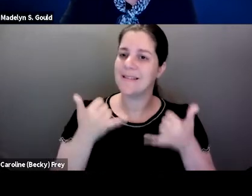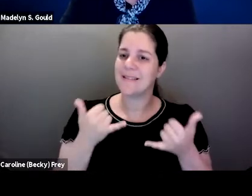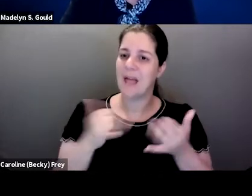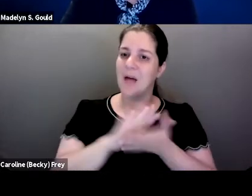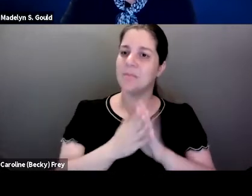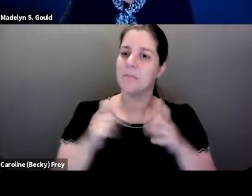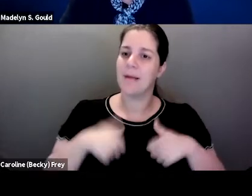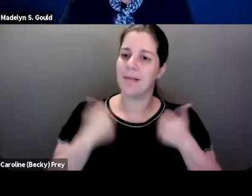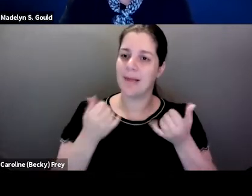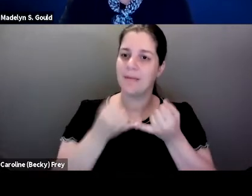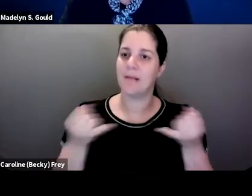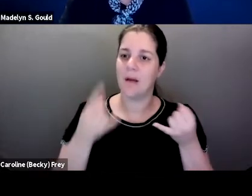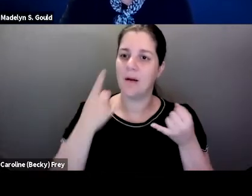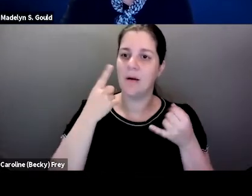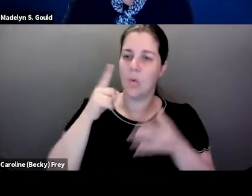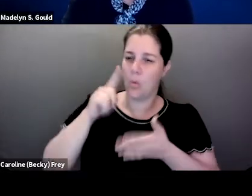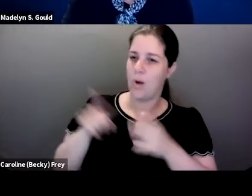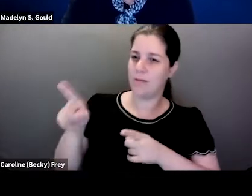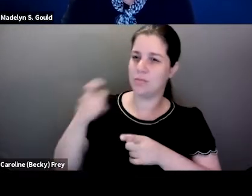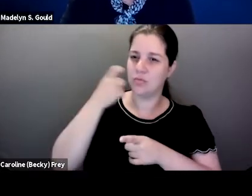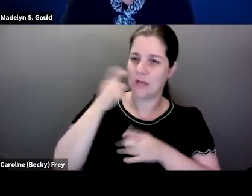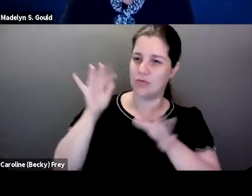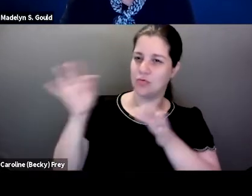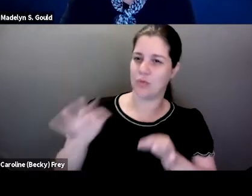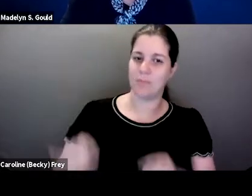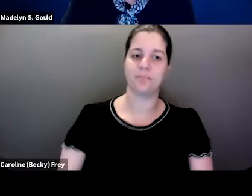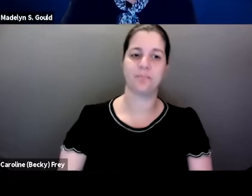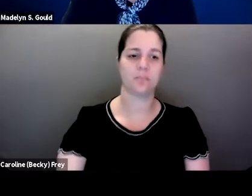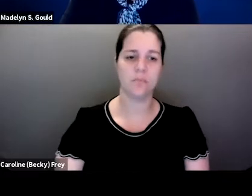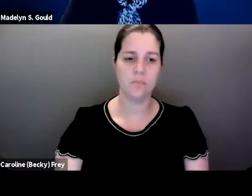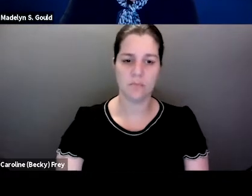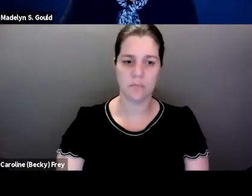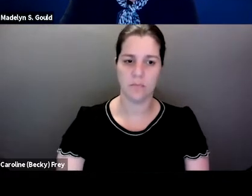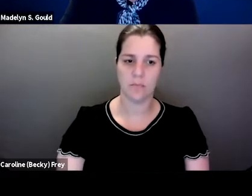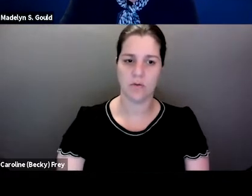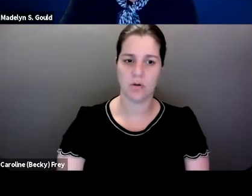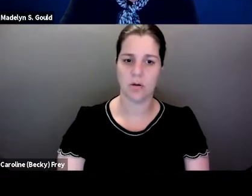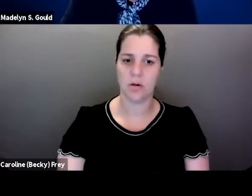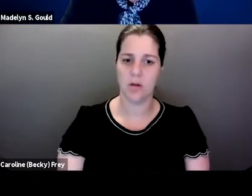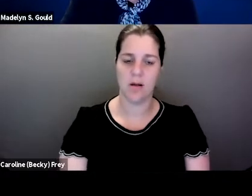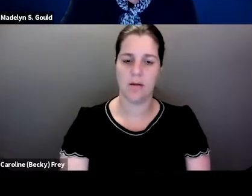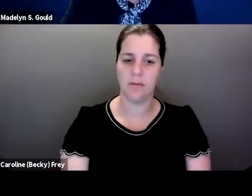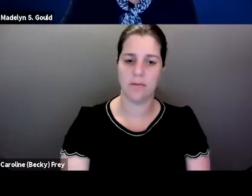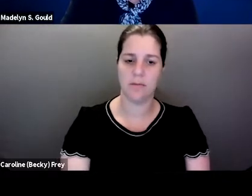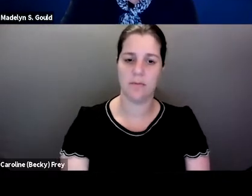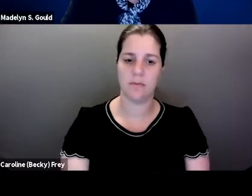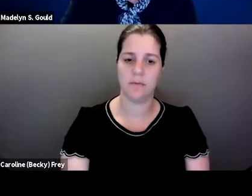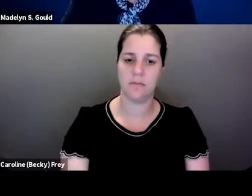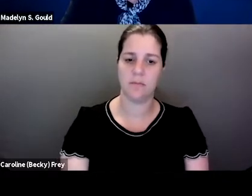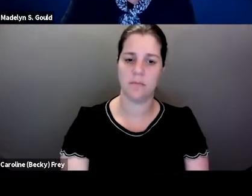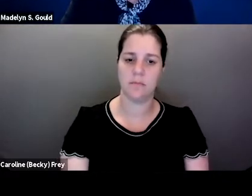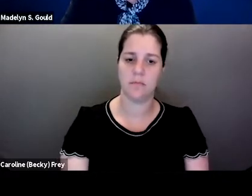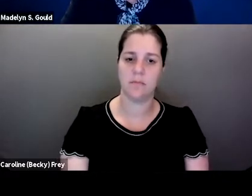that Richard McKeon just described. Next slide. And since